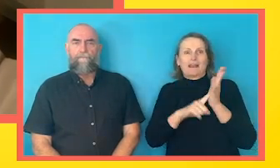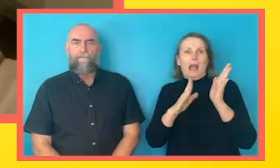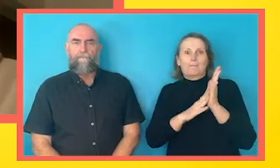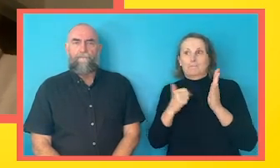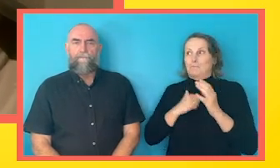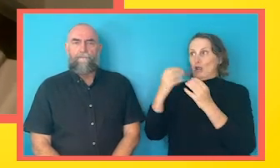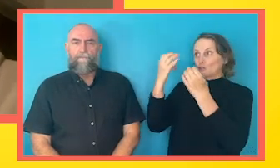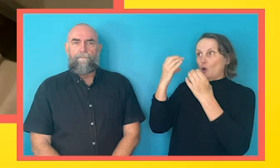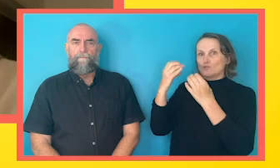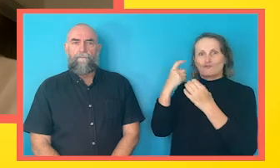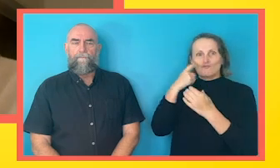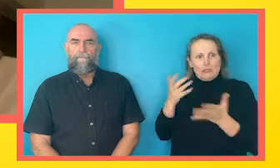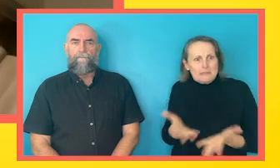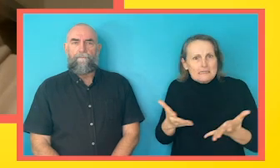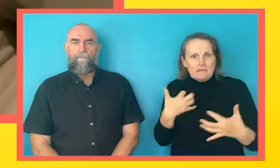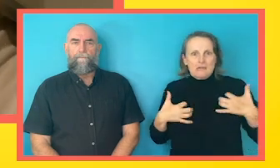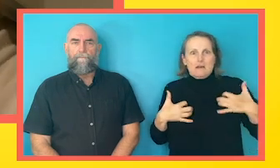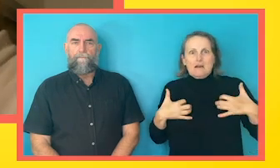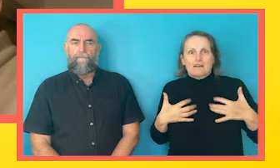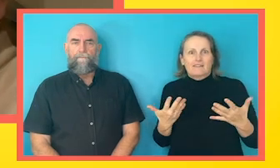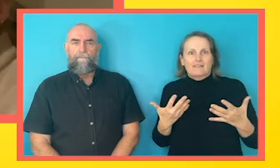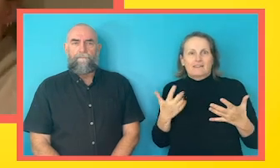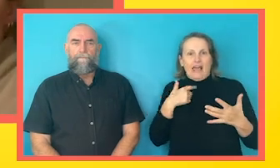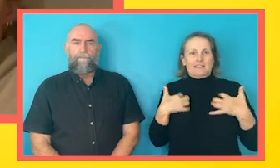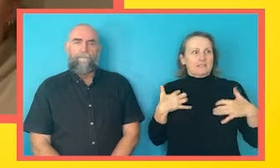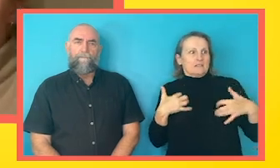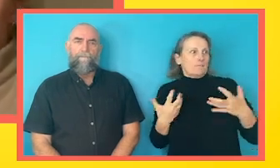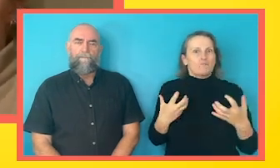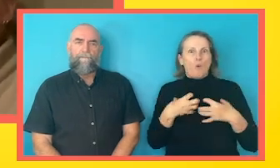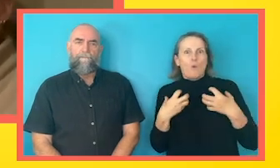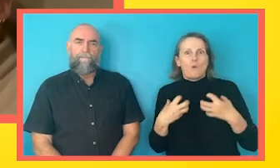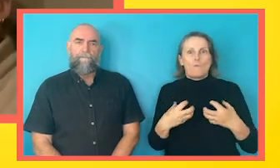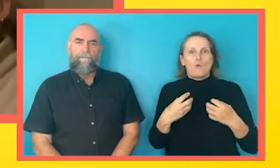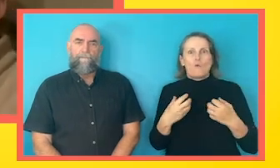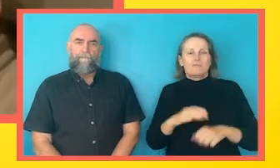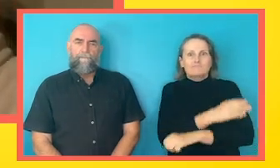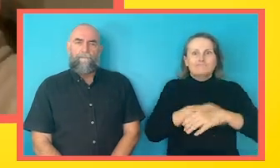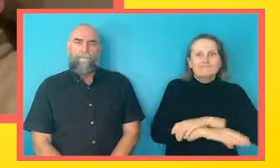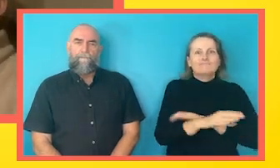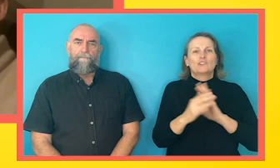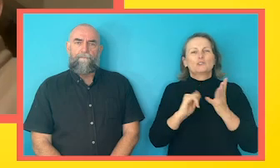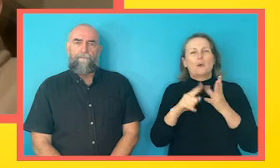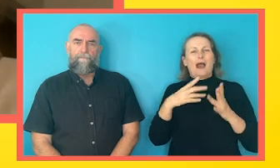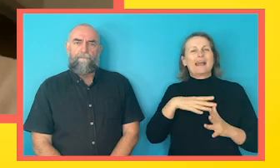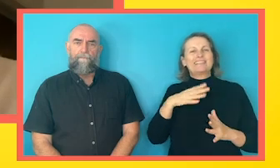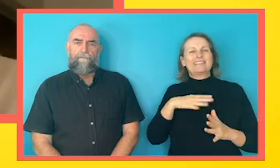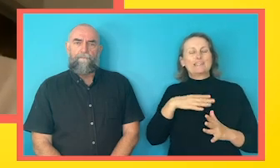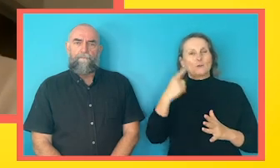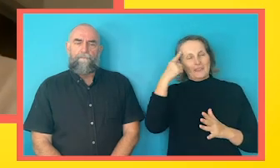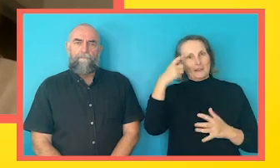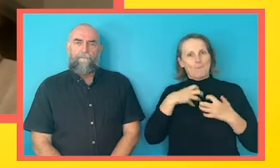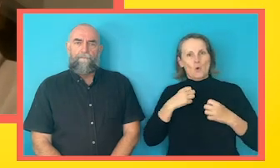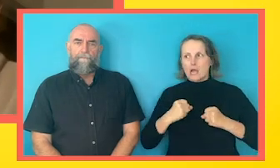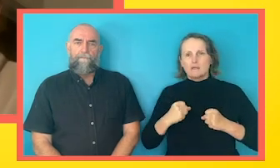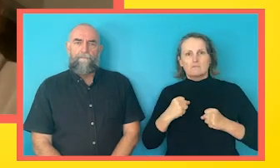make me excited. He tries to get me to excite myself. So I need to be, I need to rev myself up